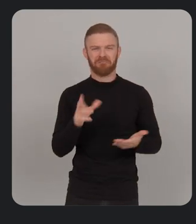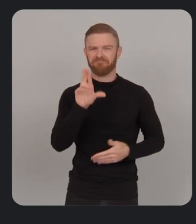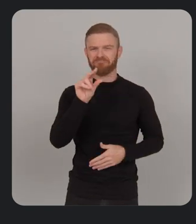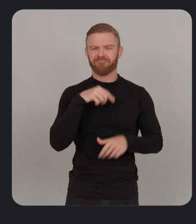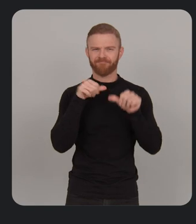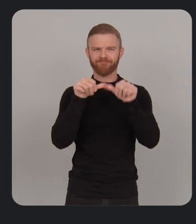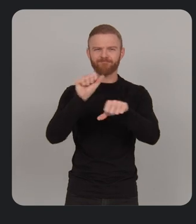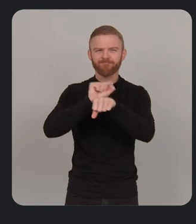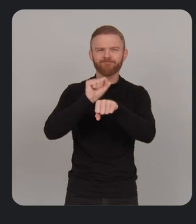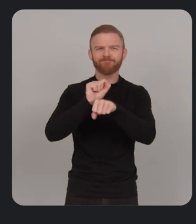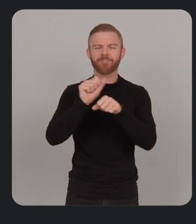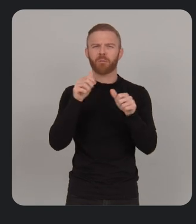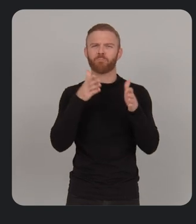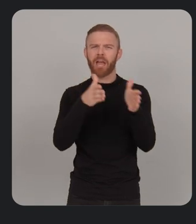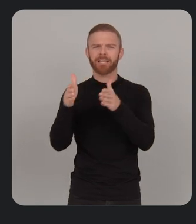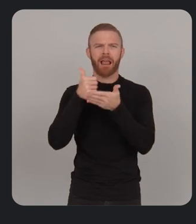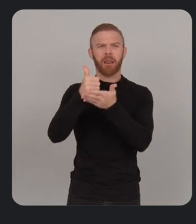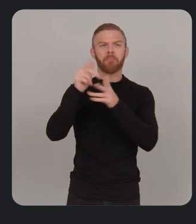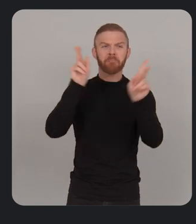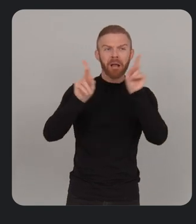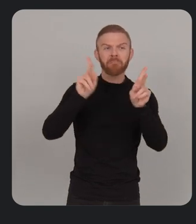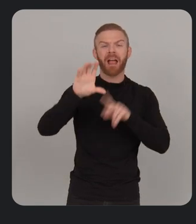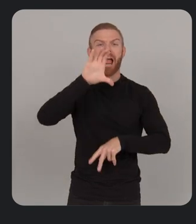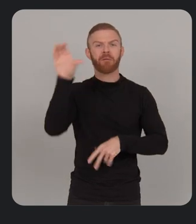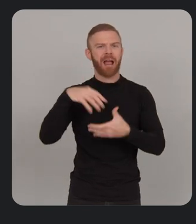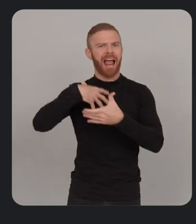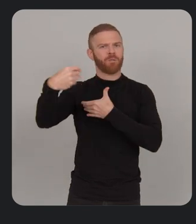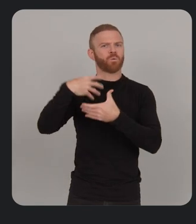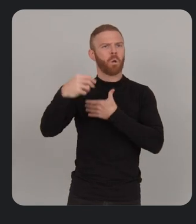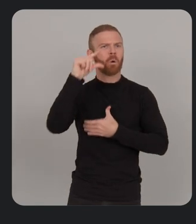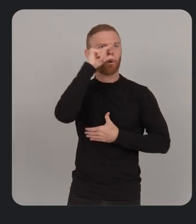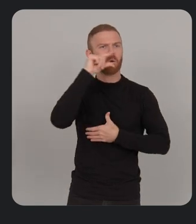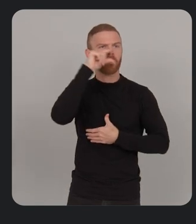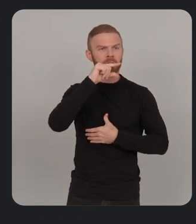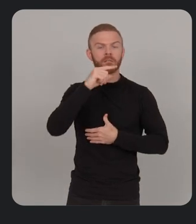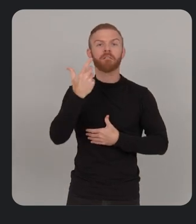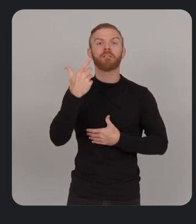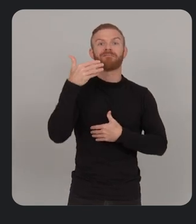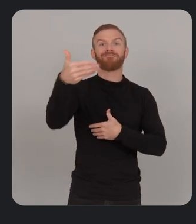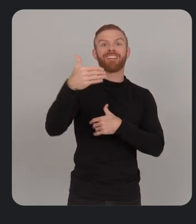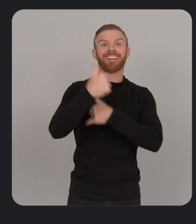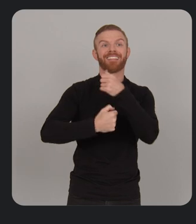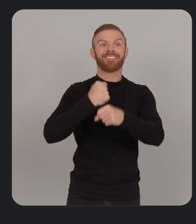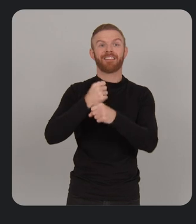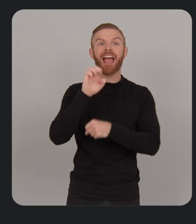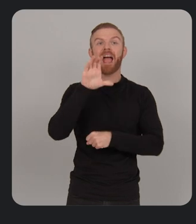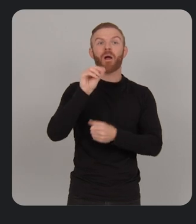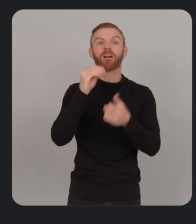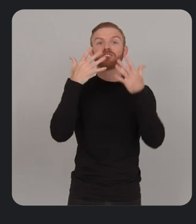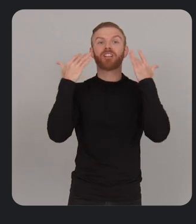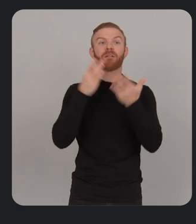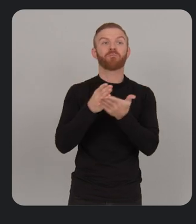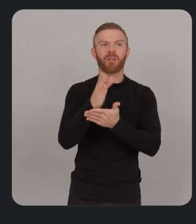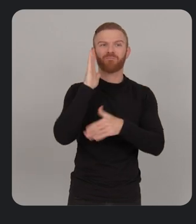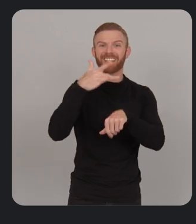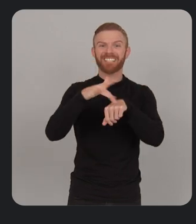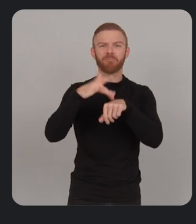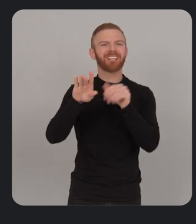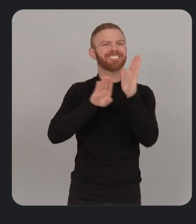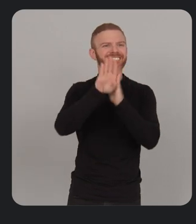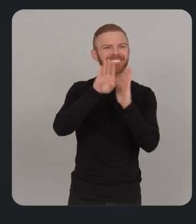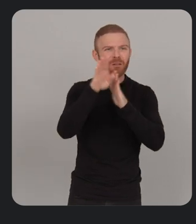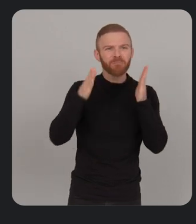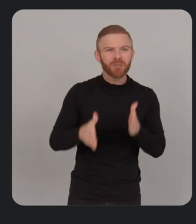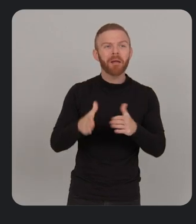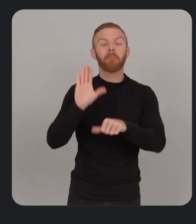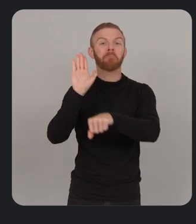now working on ways to help people and companies outside of google later this year eco-friendly routing will be made available to developers so